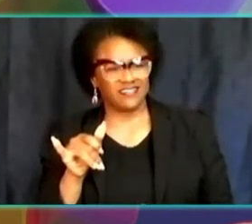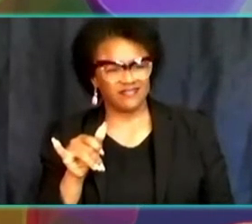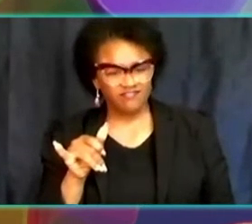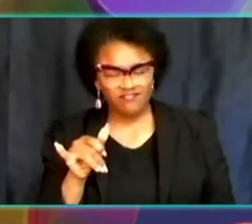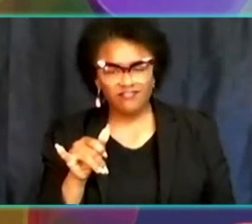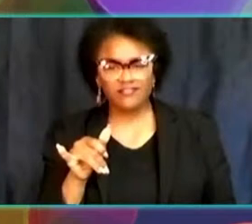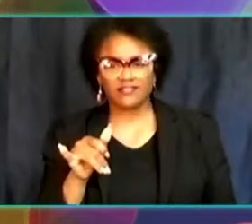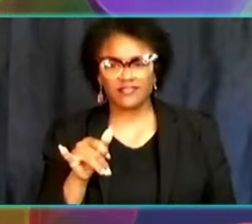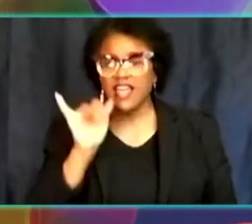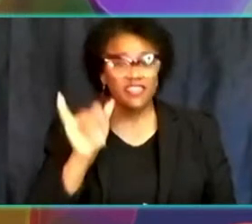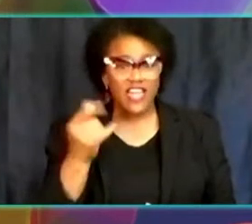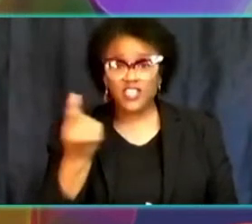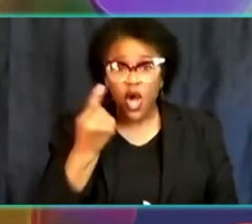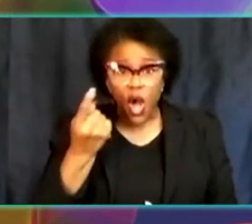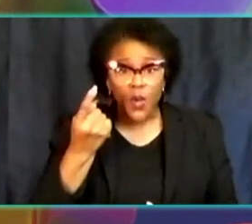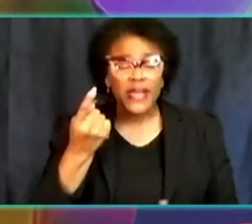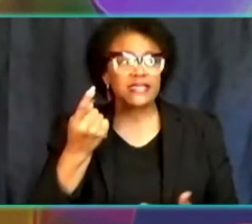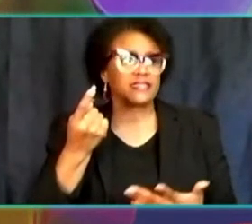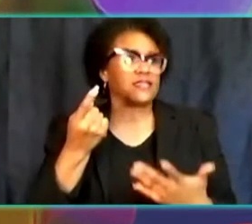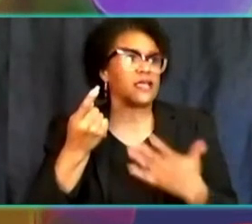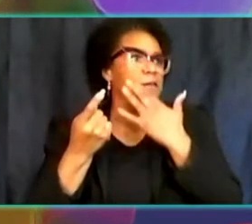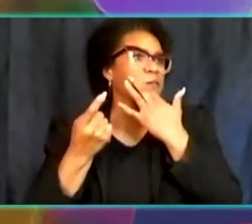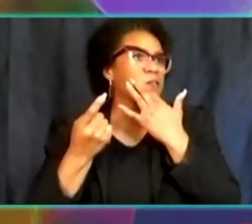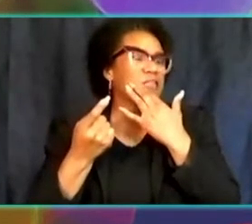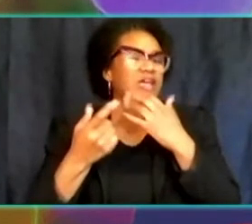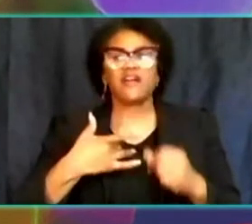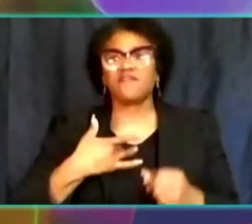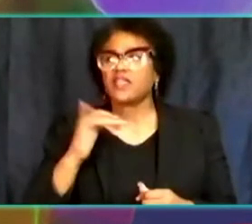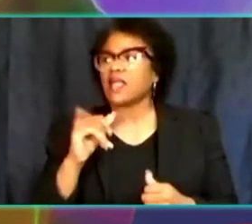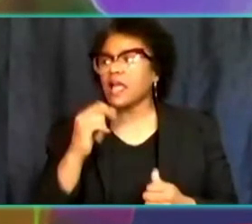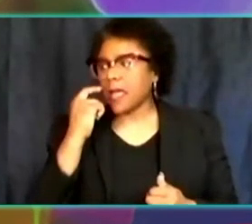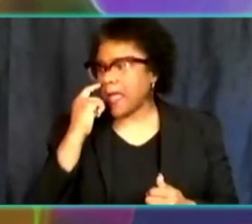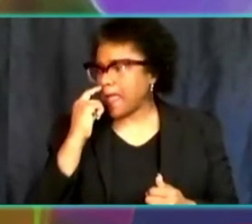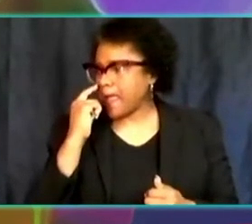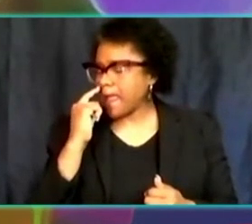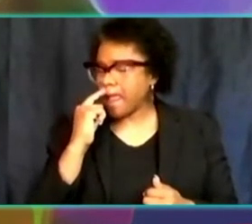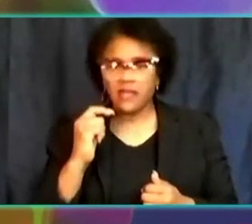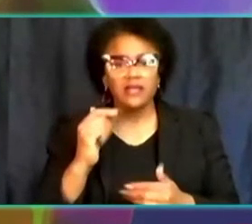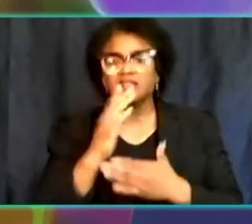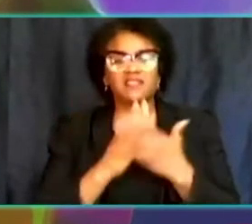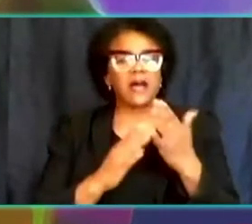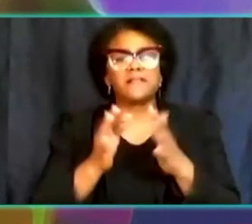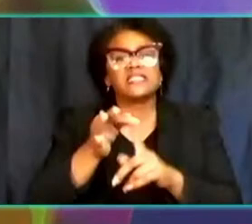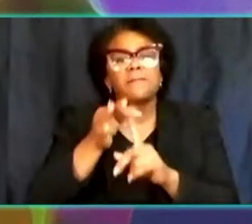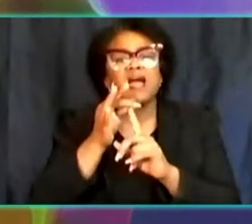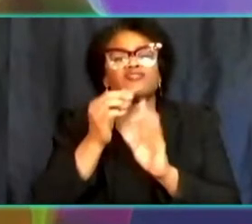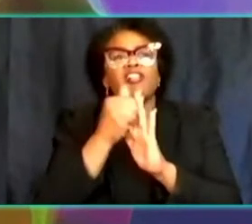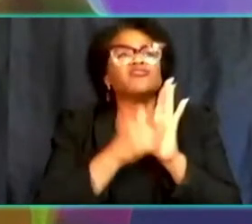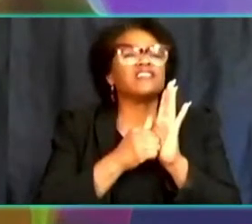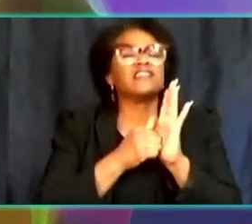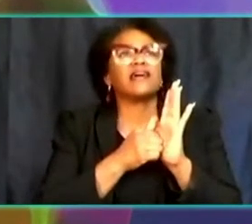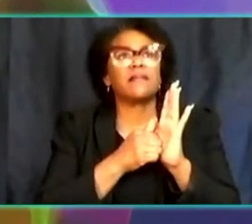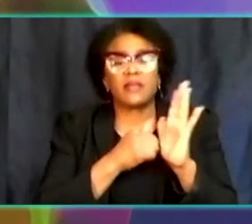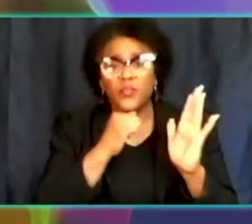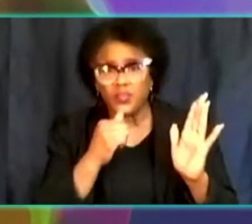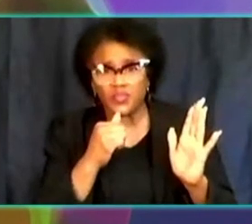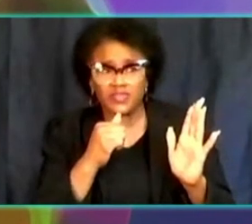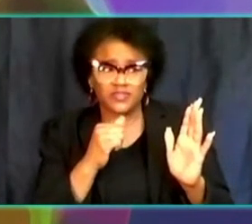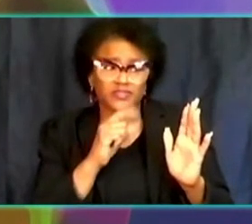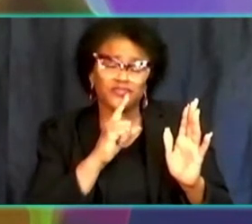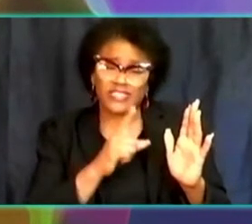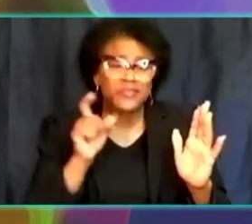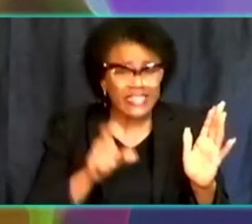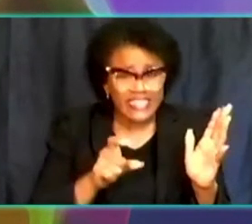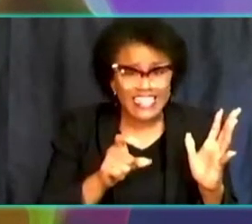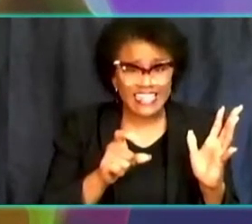and that's always neat. I mean, you know what I mean? I feel like without, you know, some special agenda or whatever, I think that's always needed. And I'm interested to see where